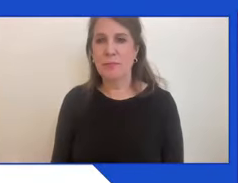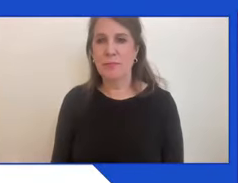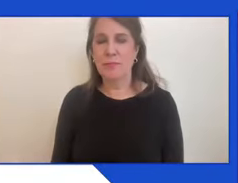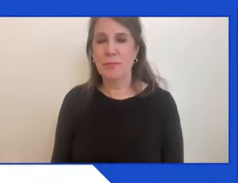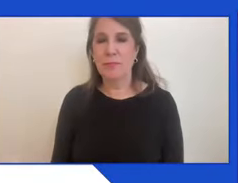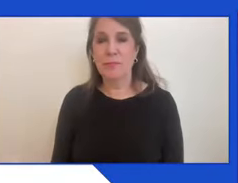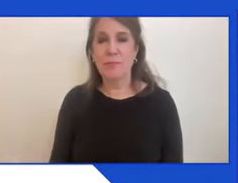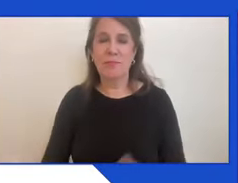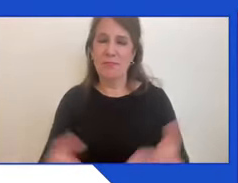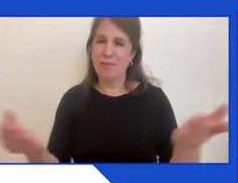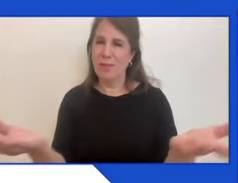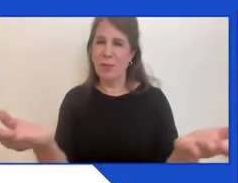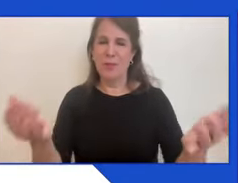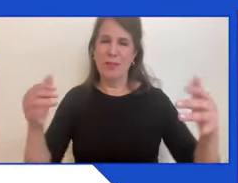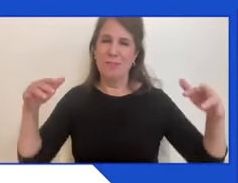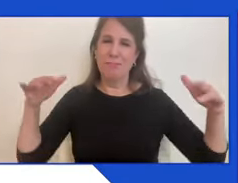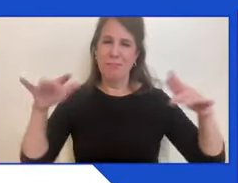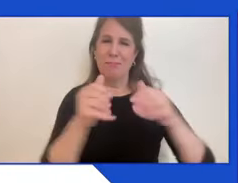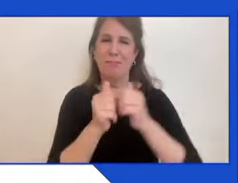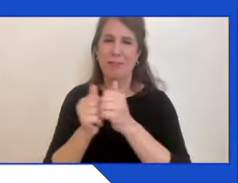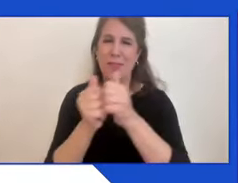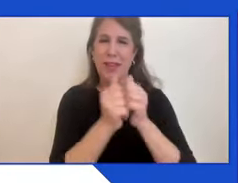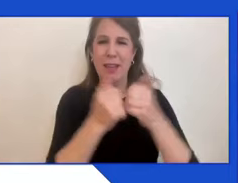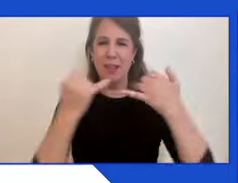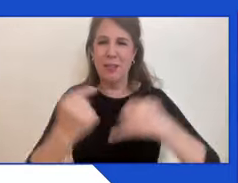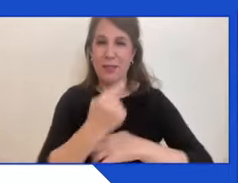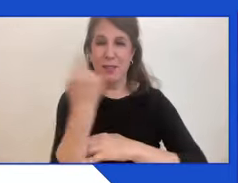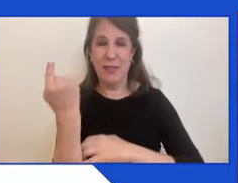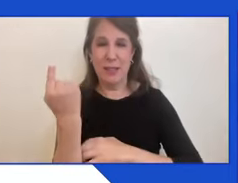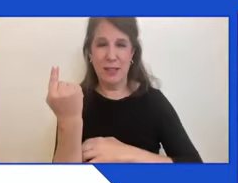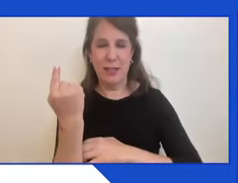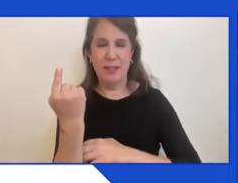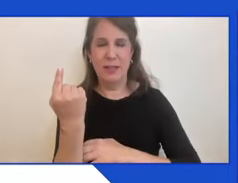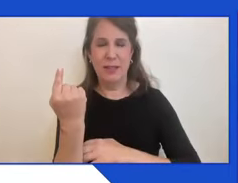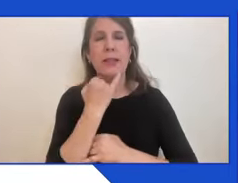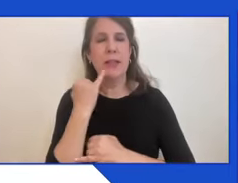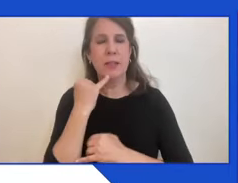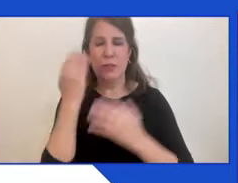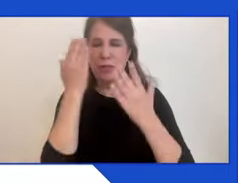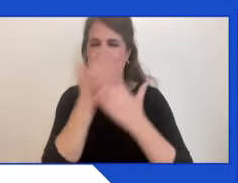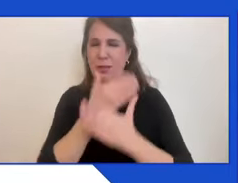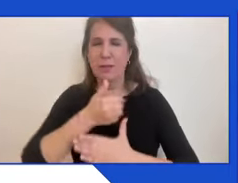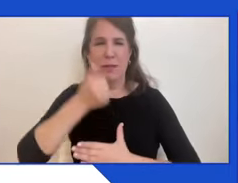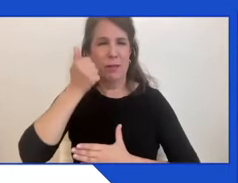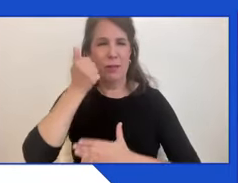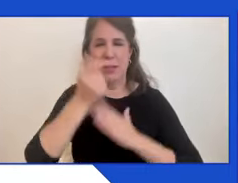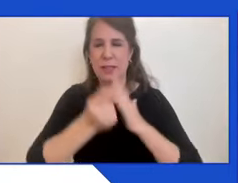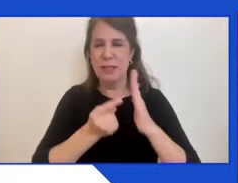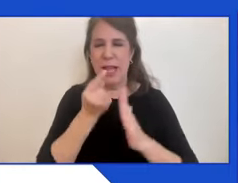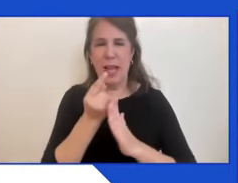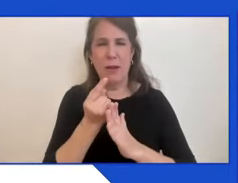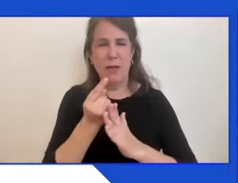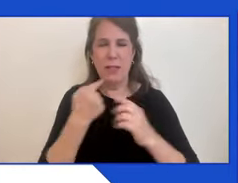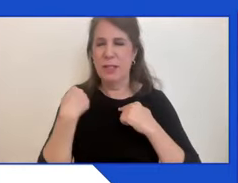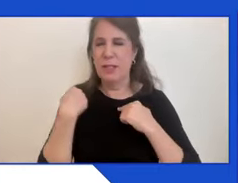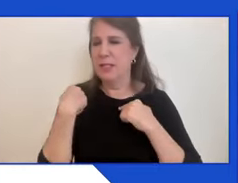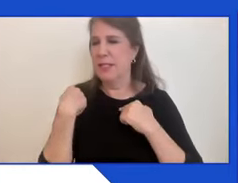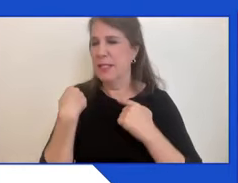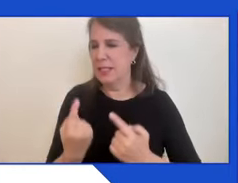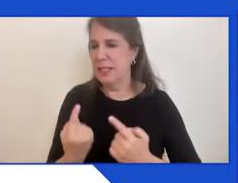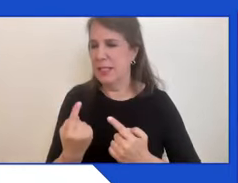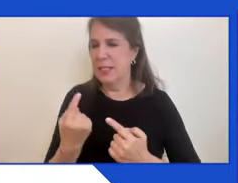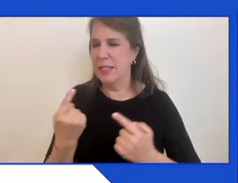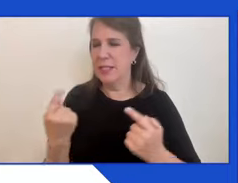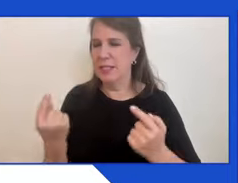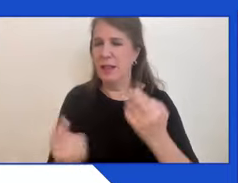As we gather here today, in Israel's darkest hour since the Holocaust, the Jewish people once